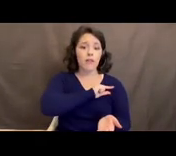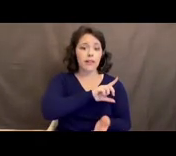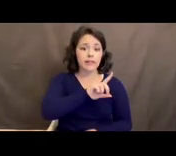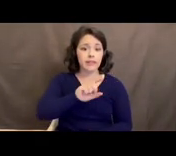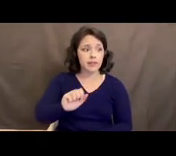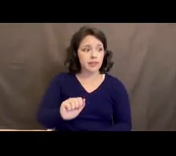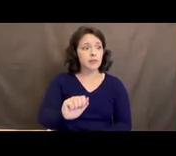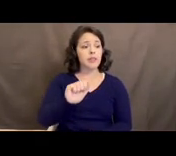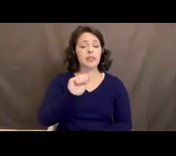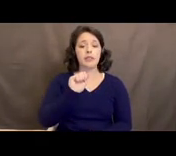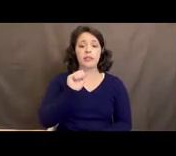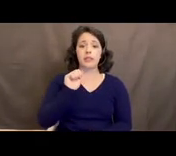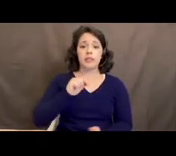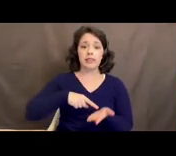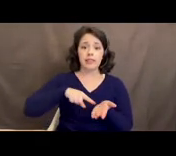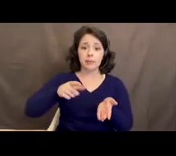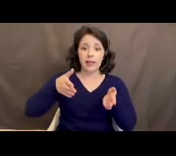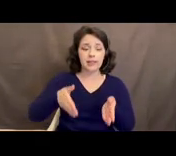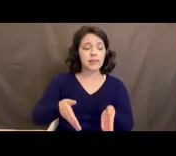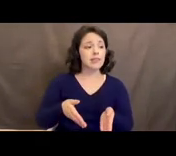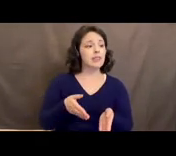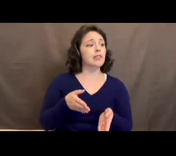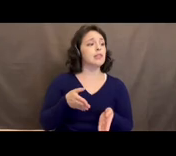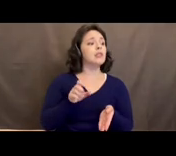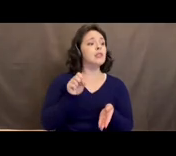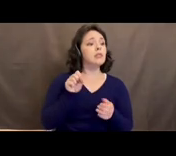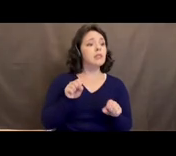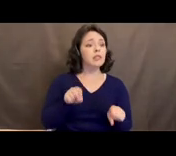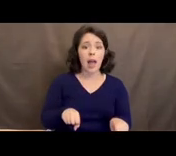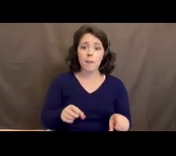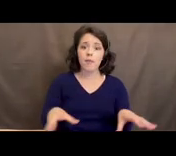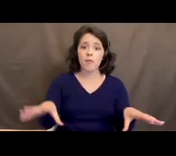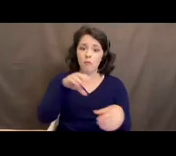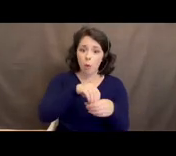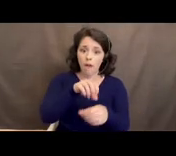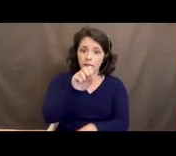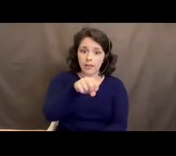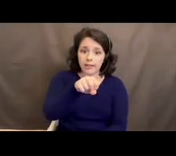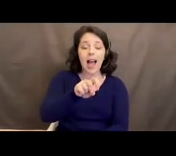be part of the person-centered financial planning process.